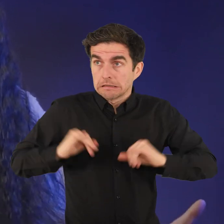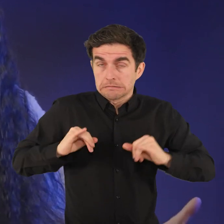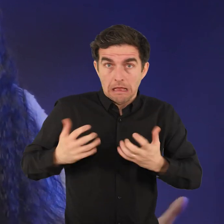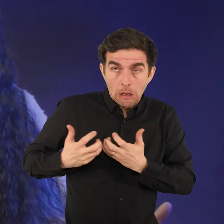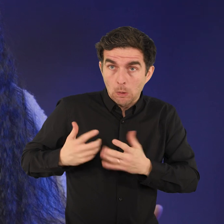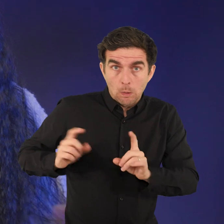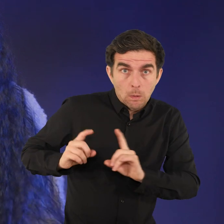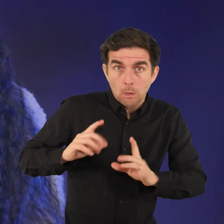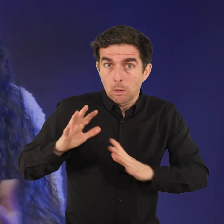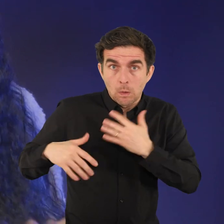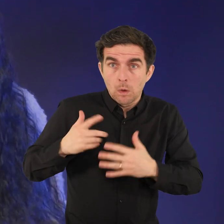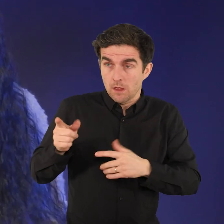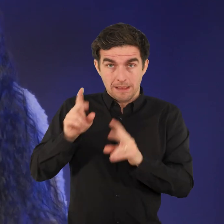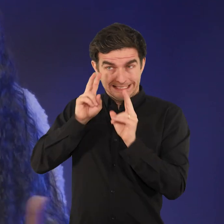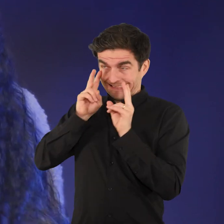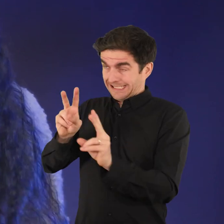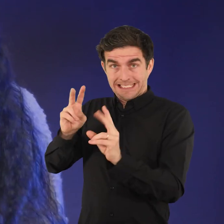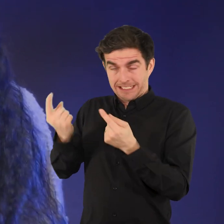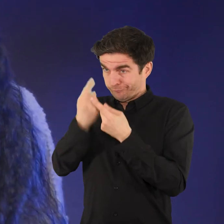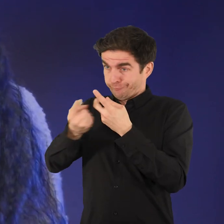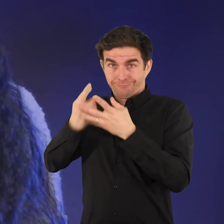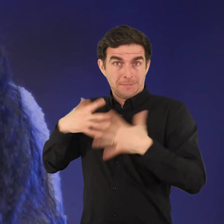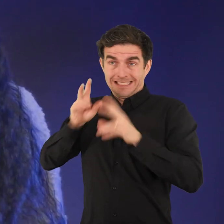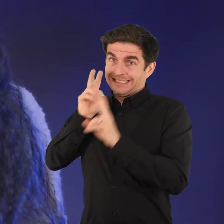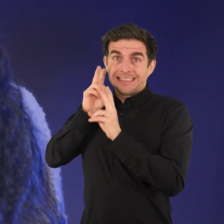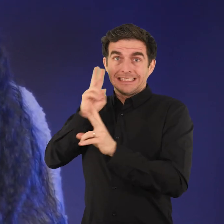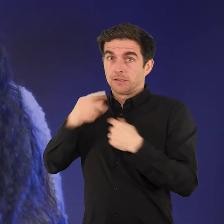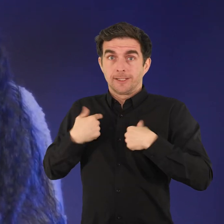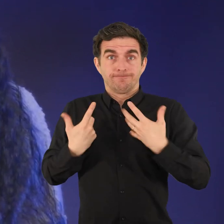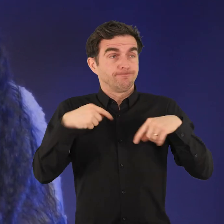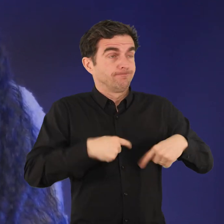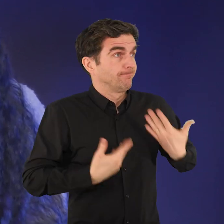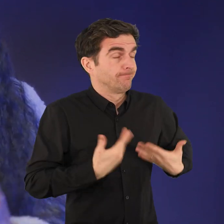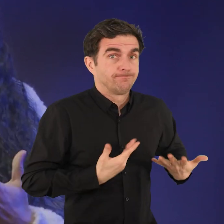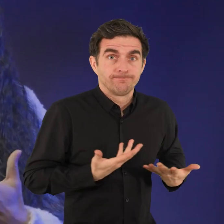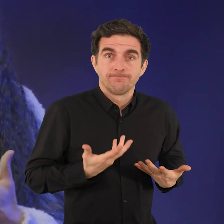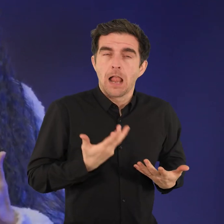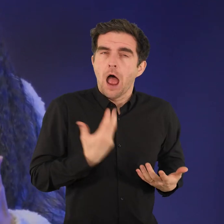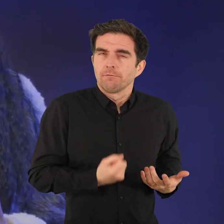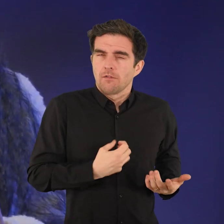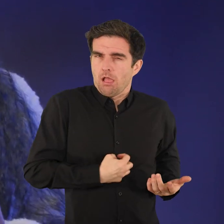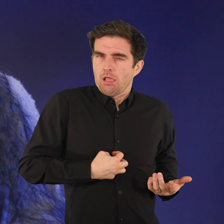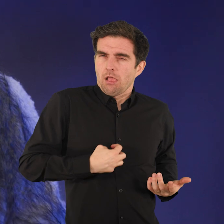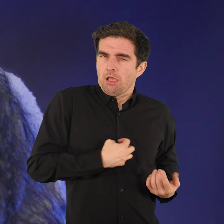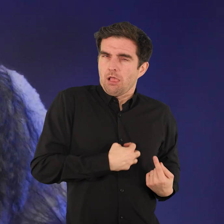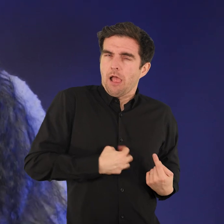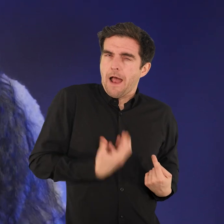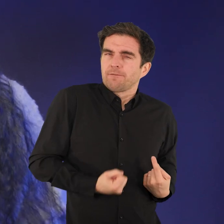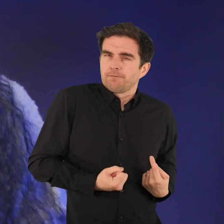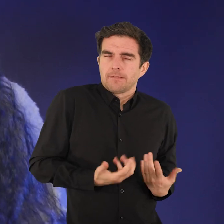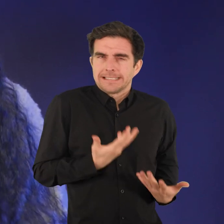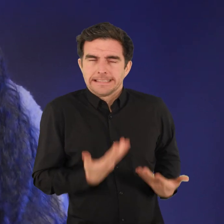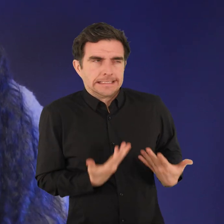war. They're seeing it all with their own eyes. And you do have that feeling that,